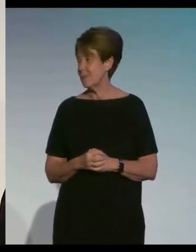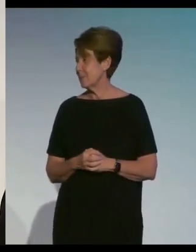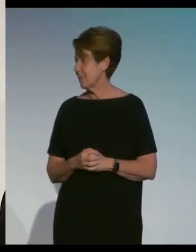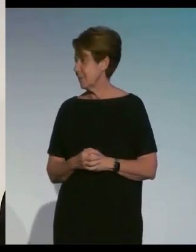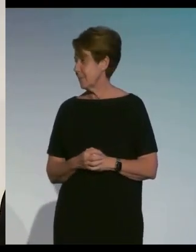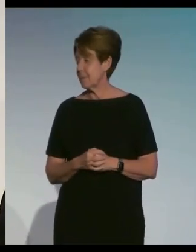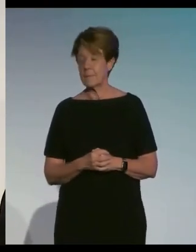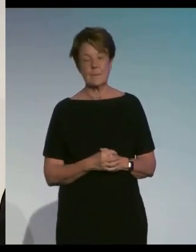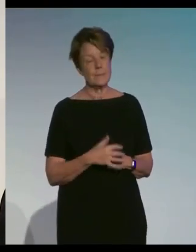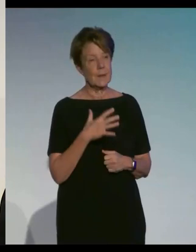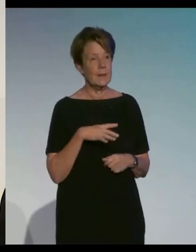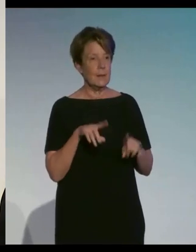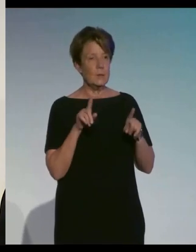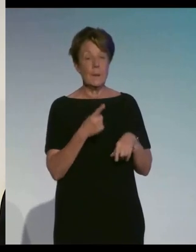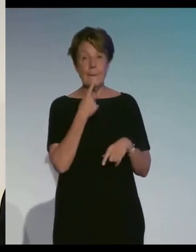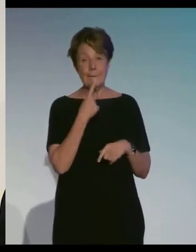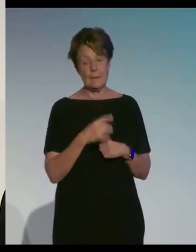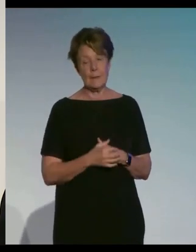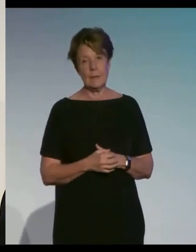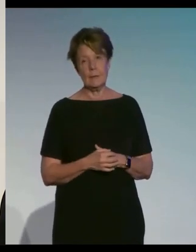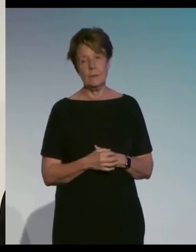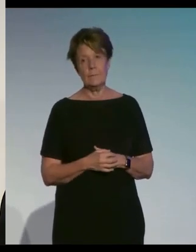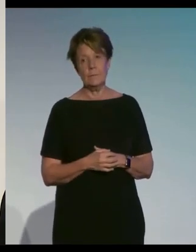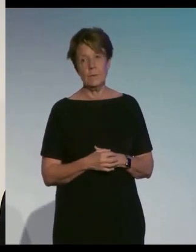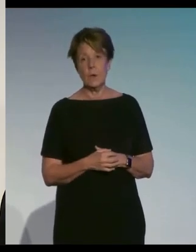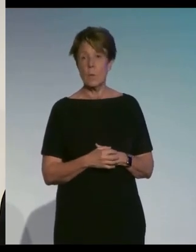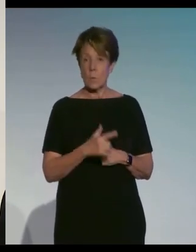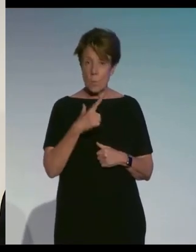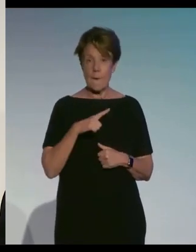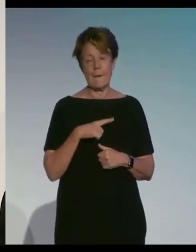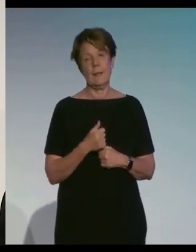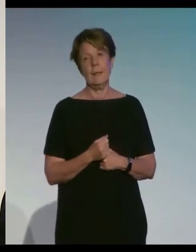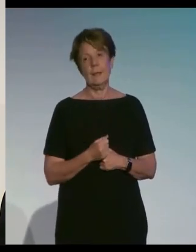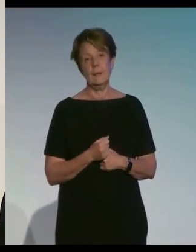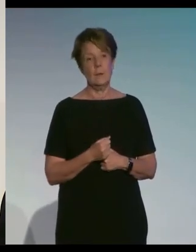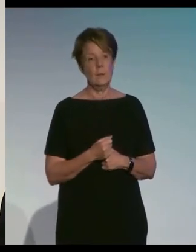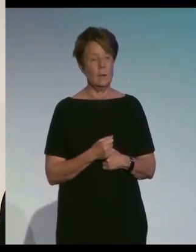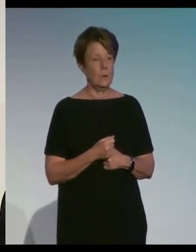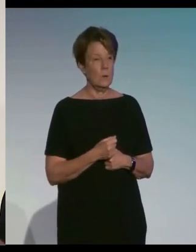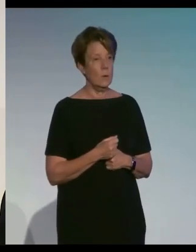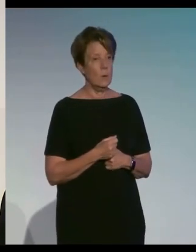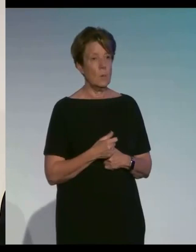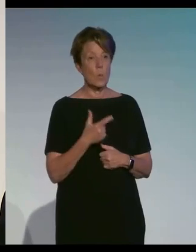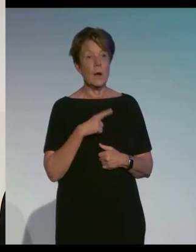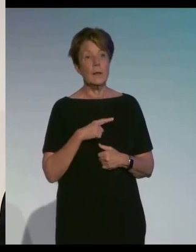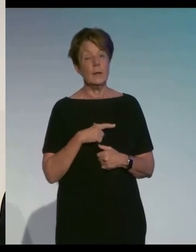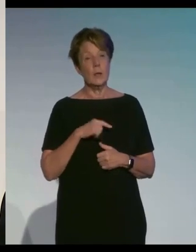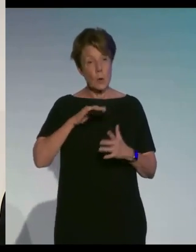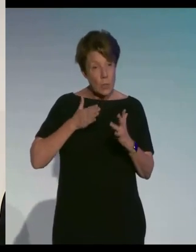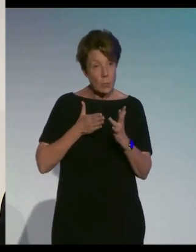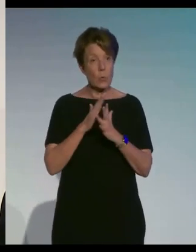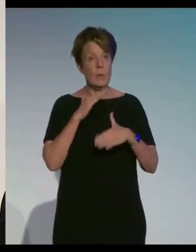I think I need to start by saying why, what was the reason behind me going through this process with